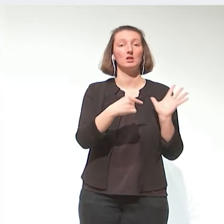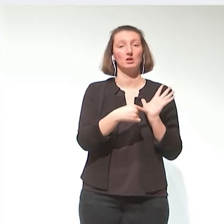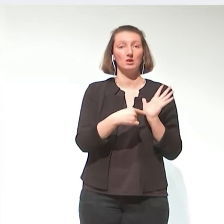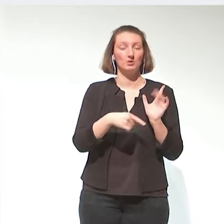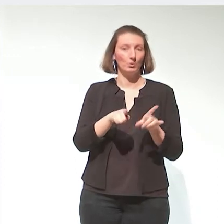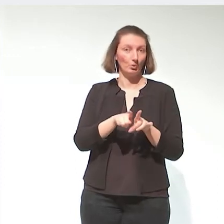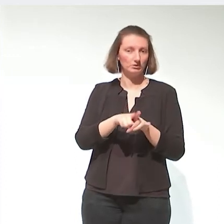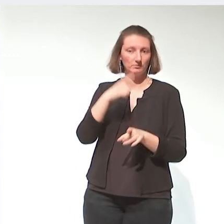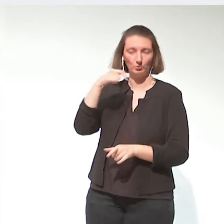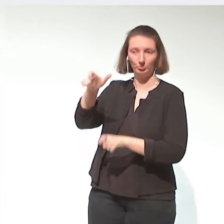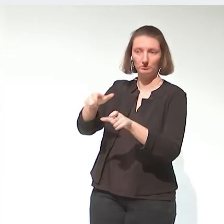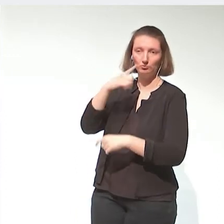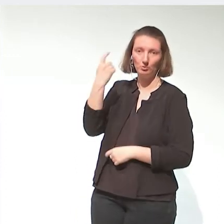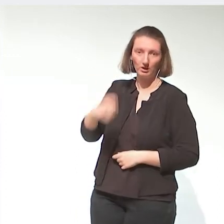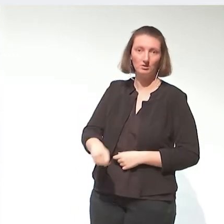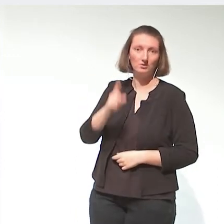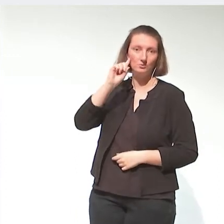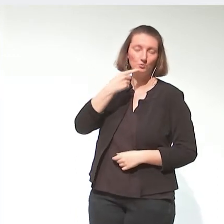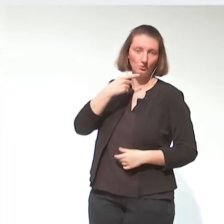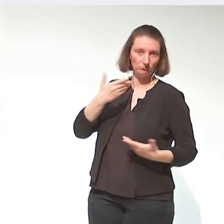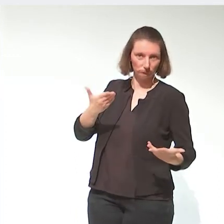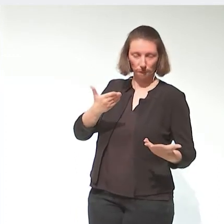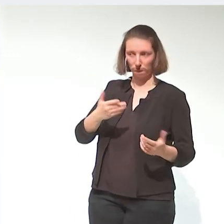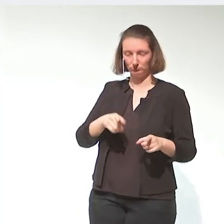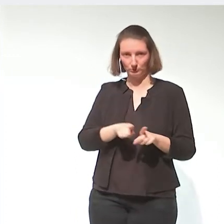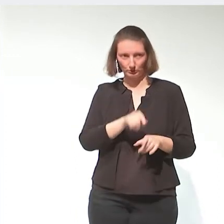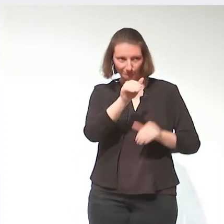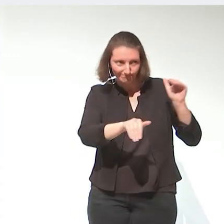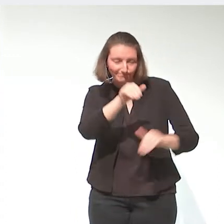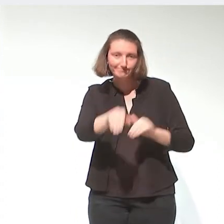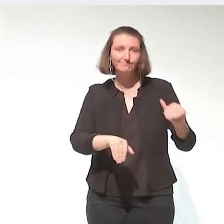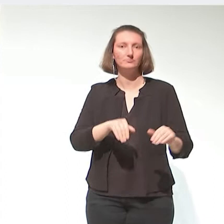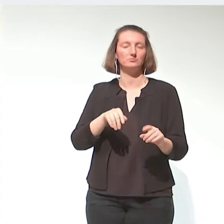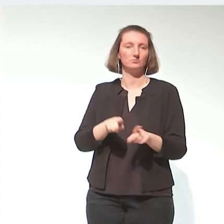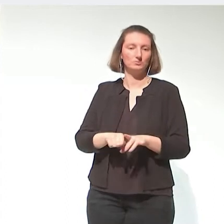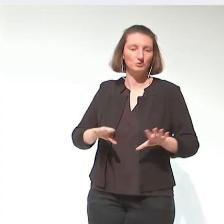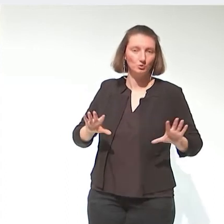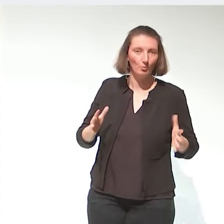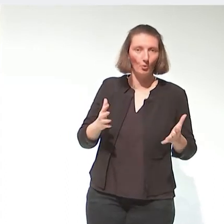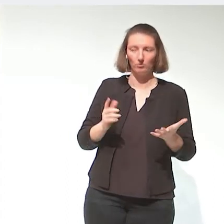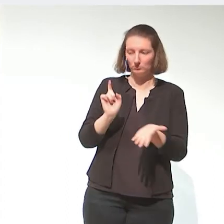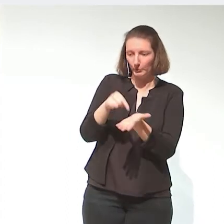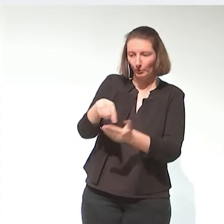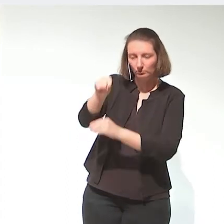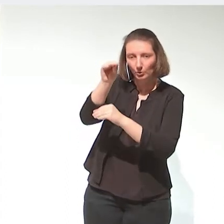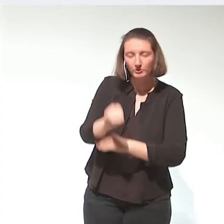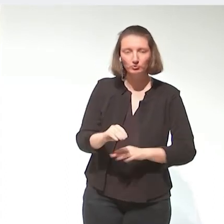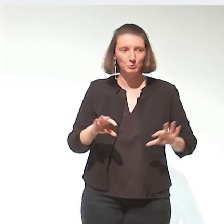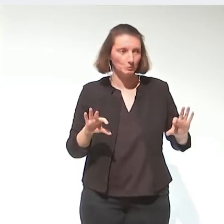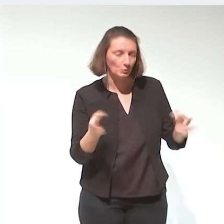It is necessary to provide accommodation in accessible facilities